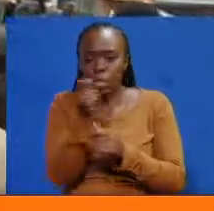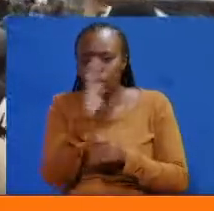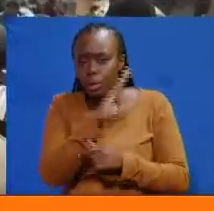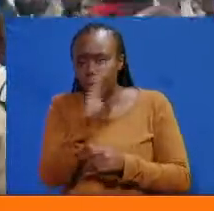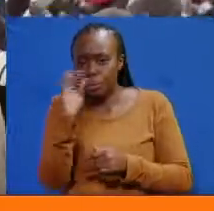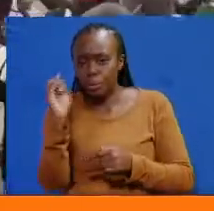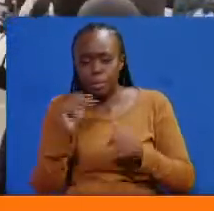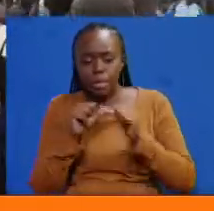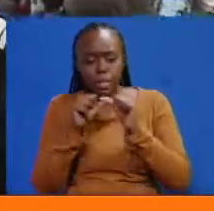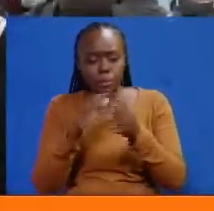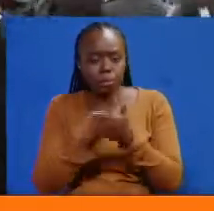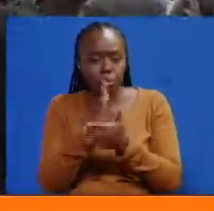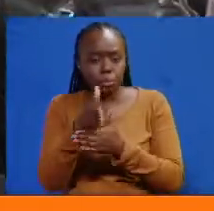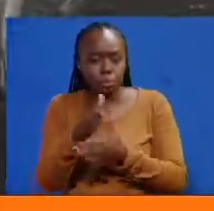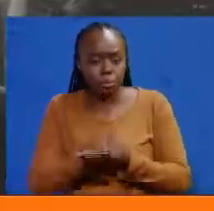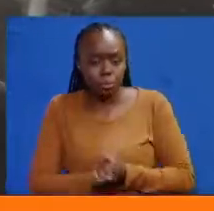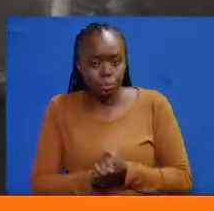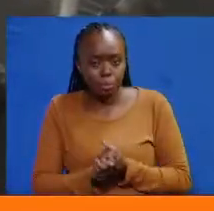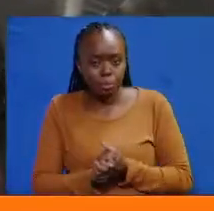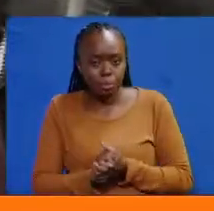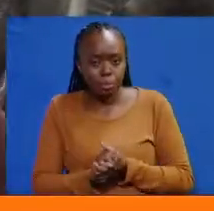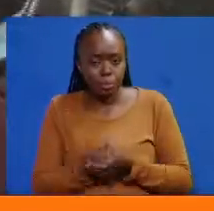bill.